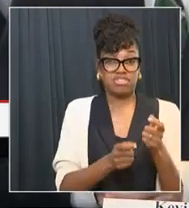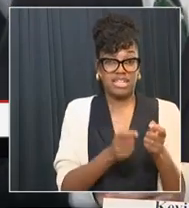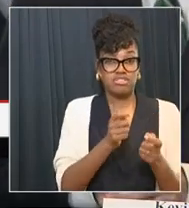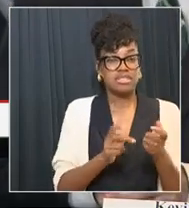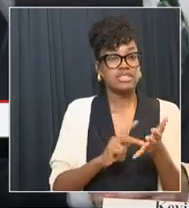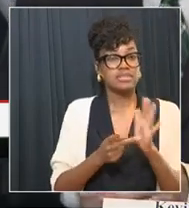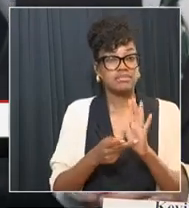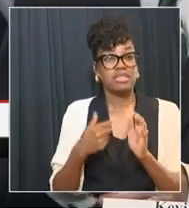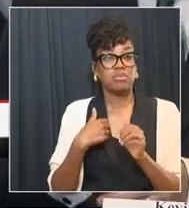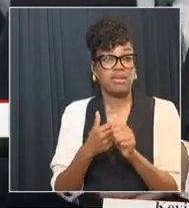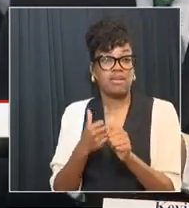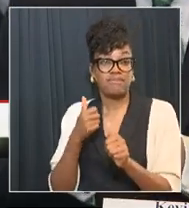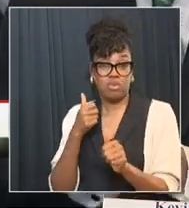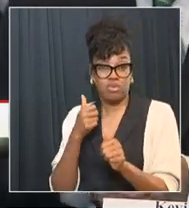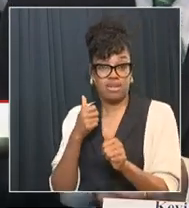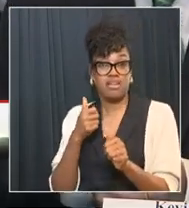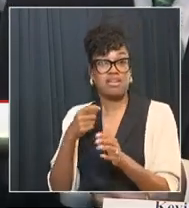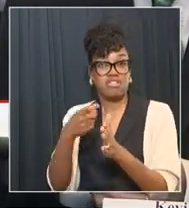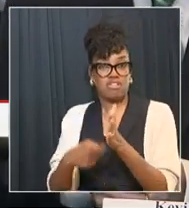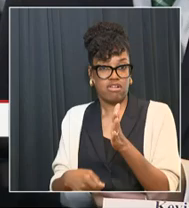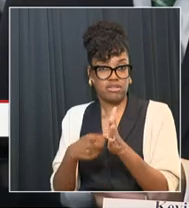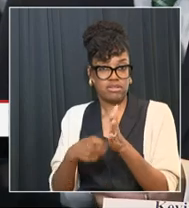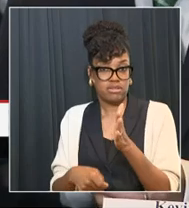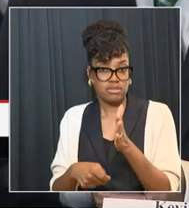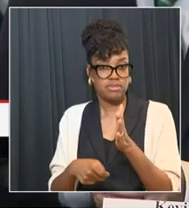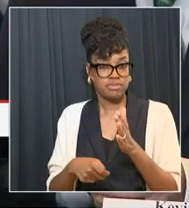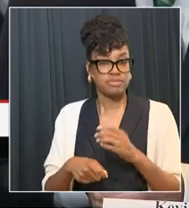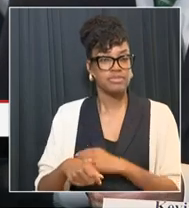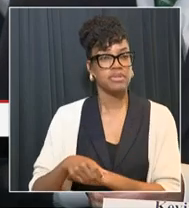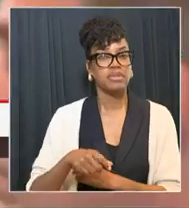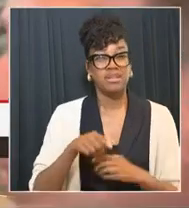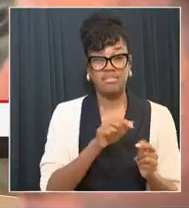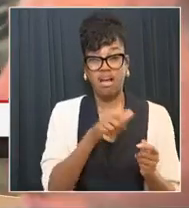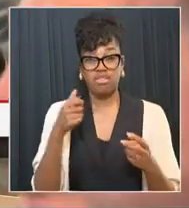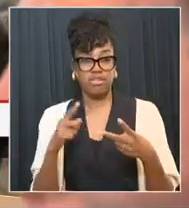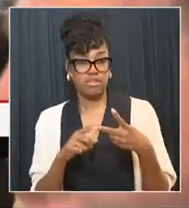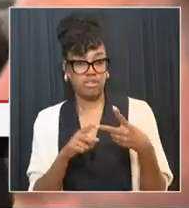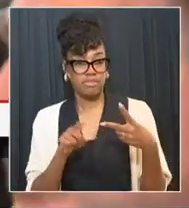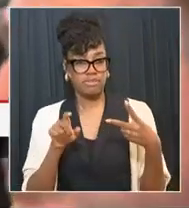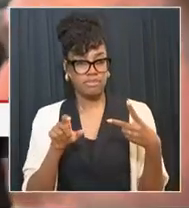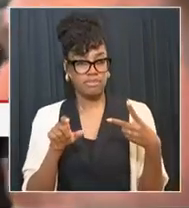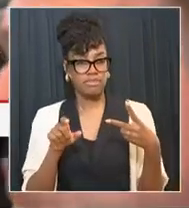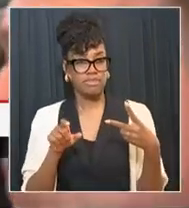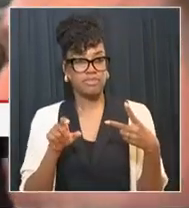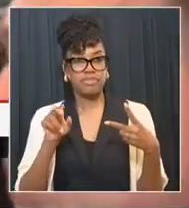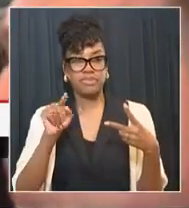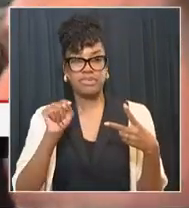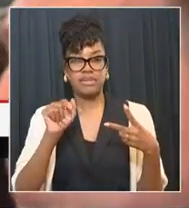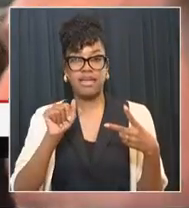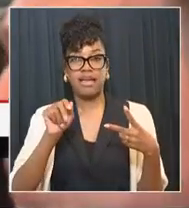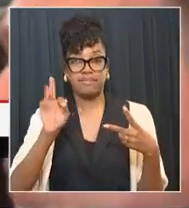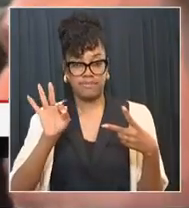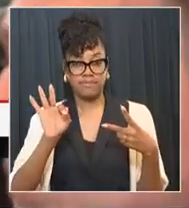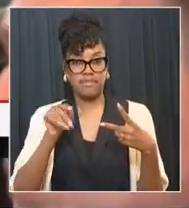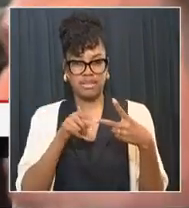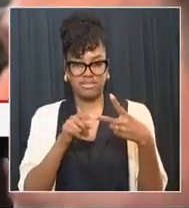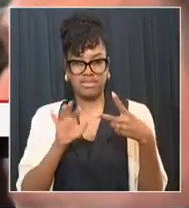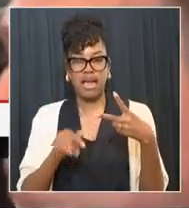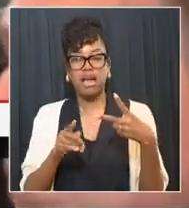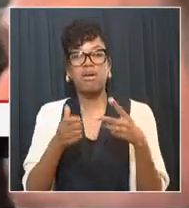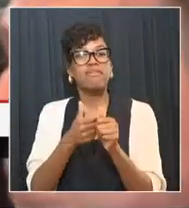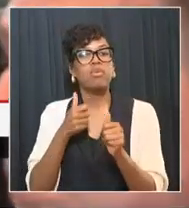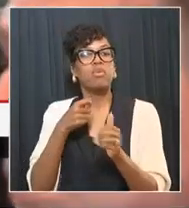policy changes. Okay. And so is 250 a net then? Because obviously we see some programs have far more than like $7